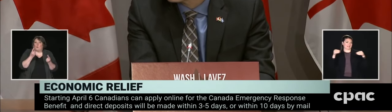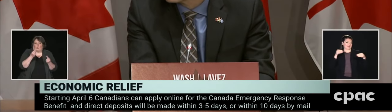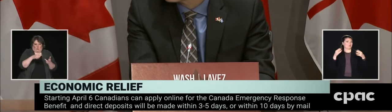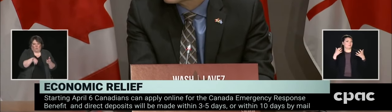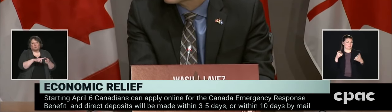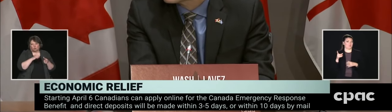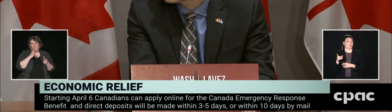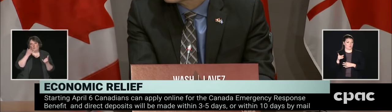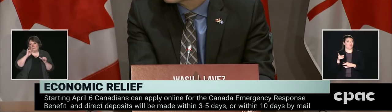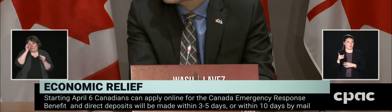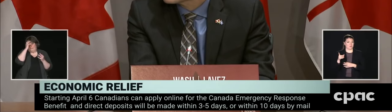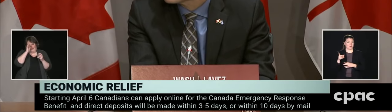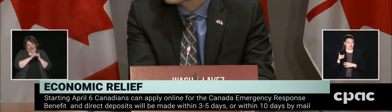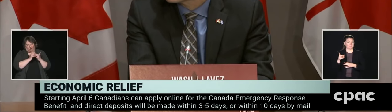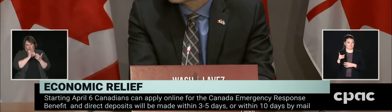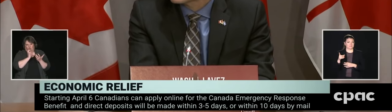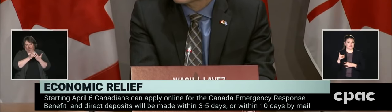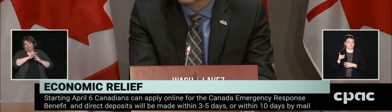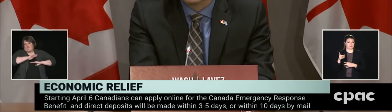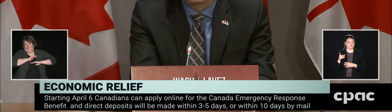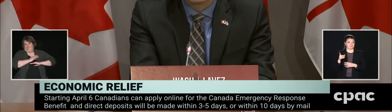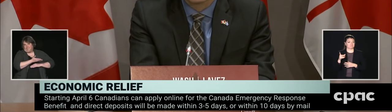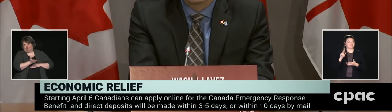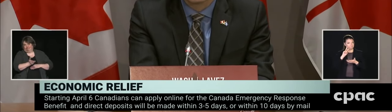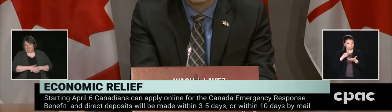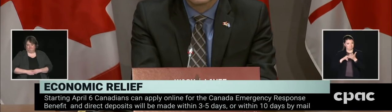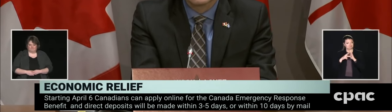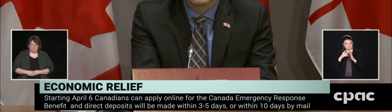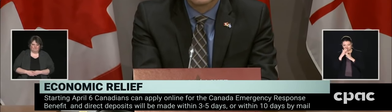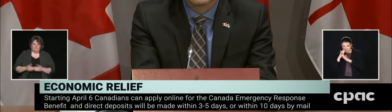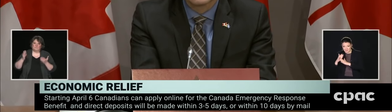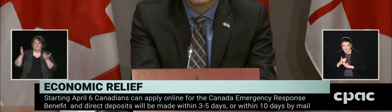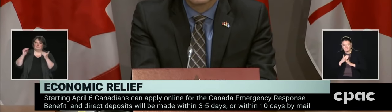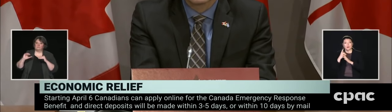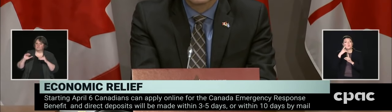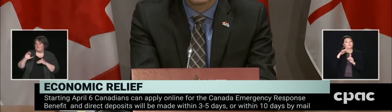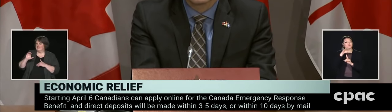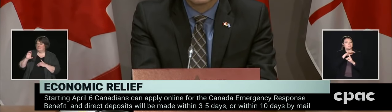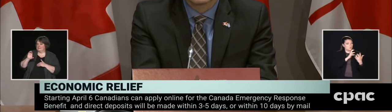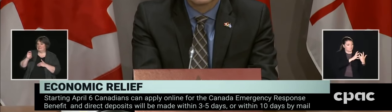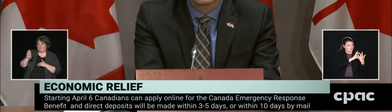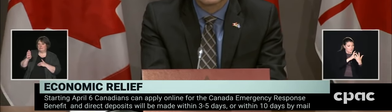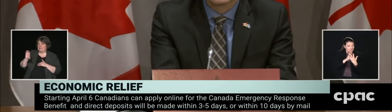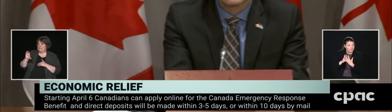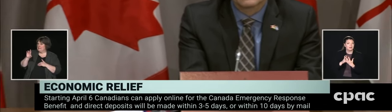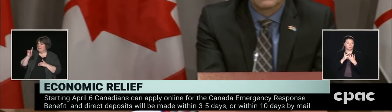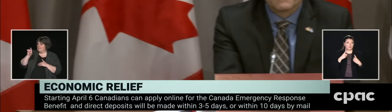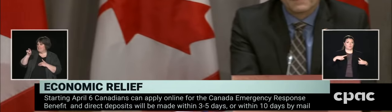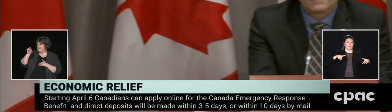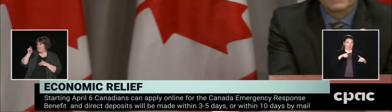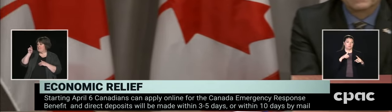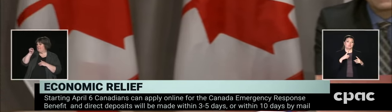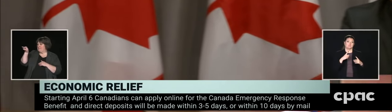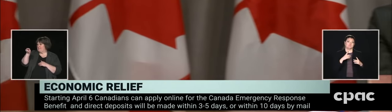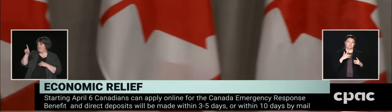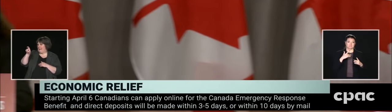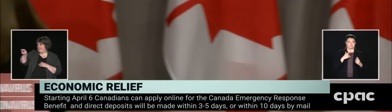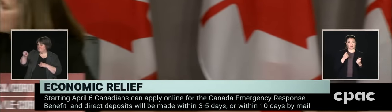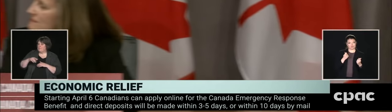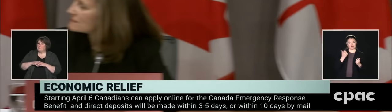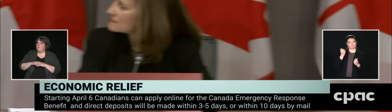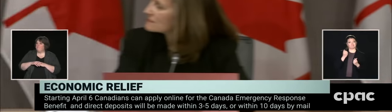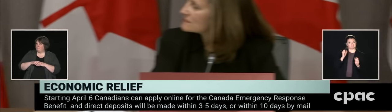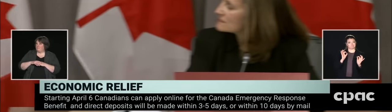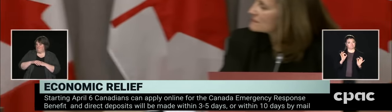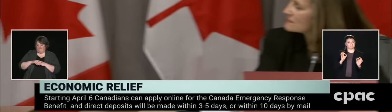Thank you. Julie Van Dusen, CBC. For Dr. Tam or perhaps Patty Hajdu, considering this is a global